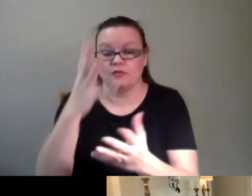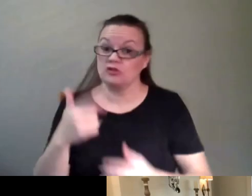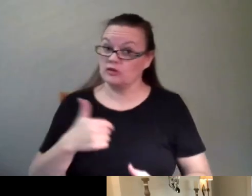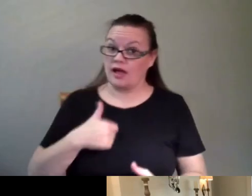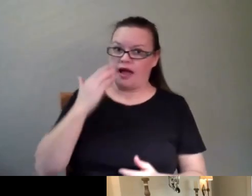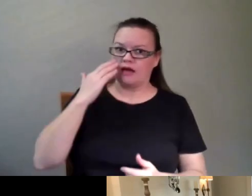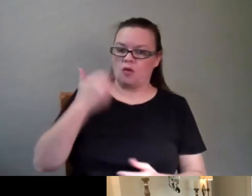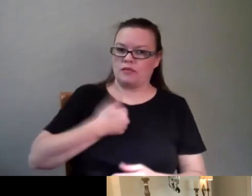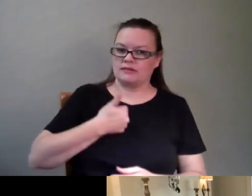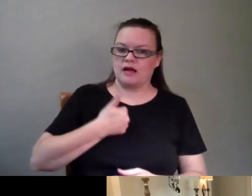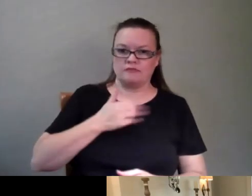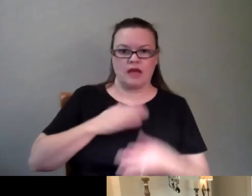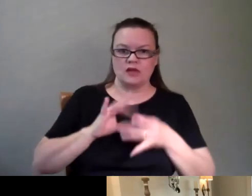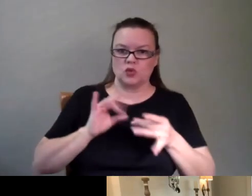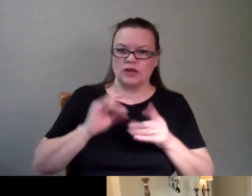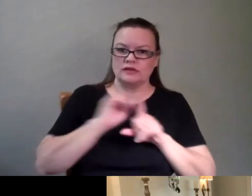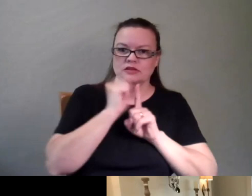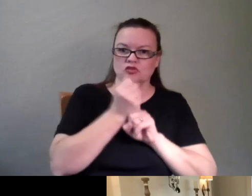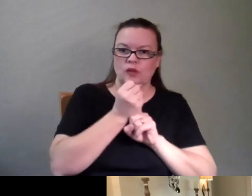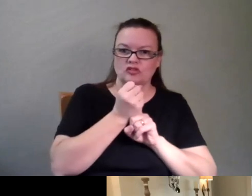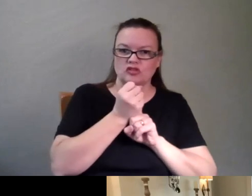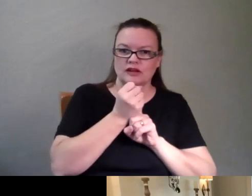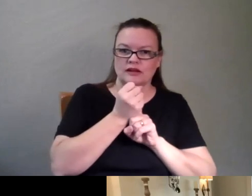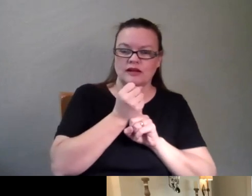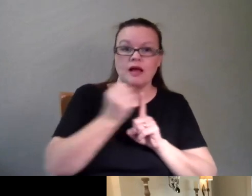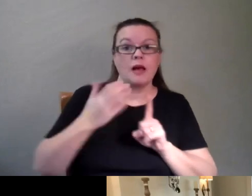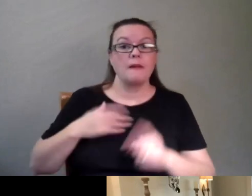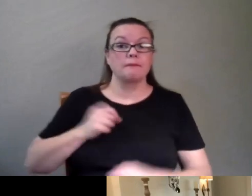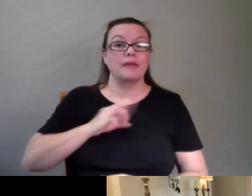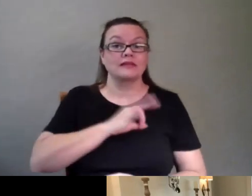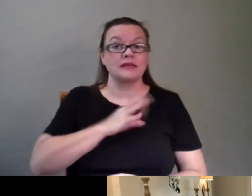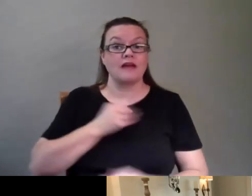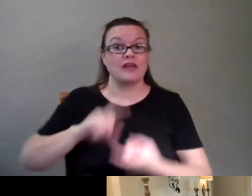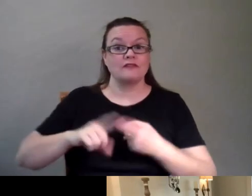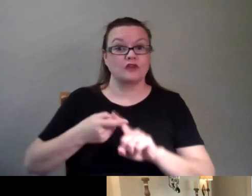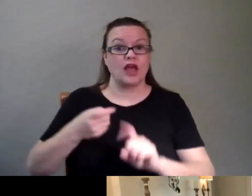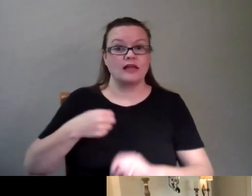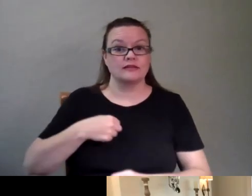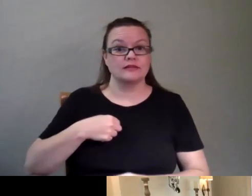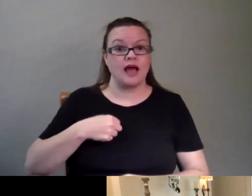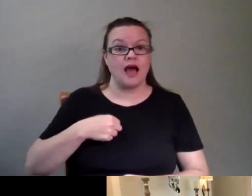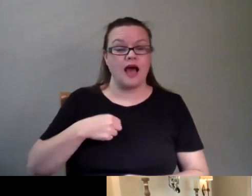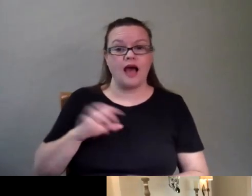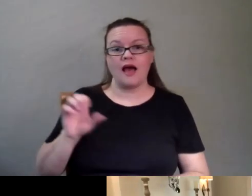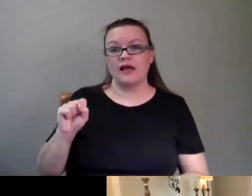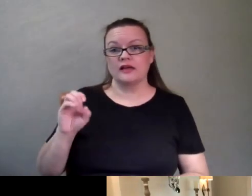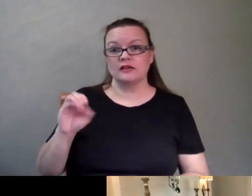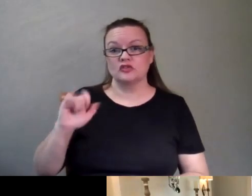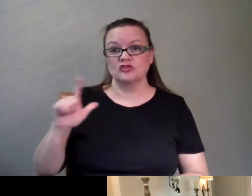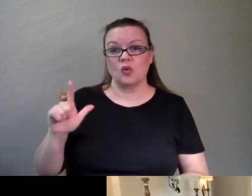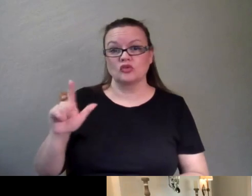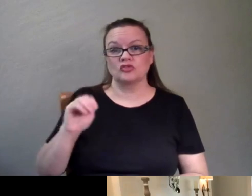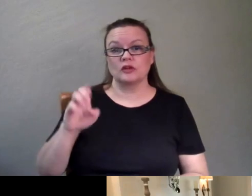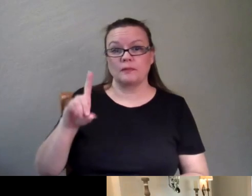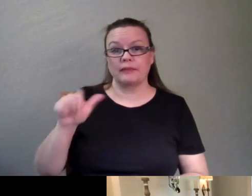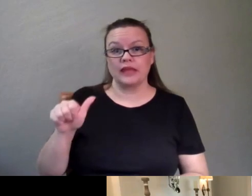have had a situation where I have forwarded to my staff and friends a social media posting that I really thought was getting me